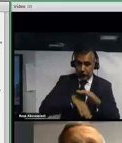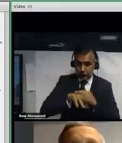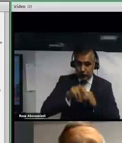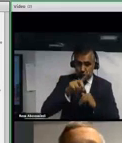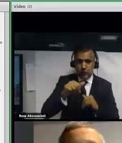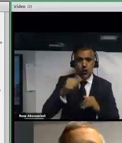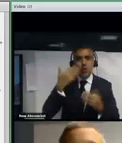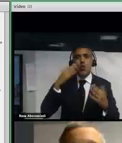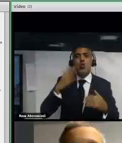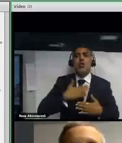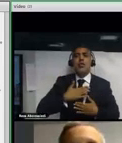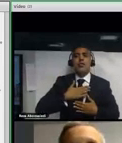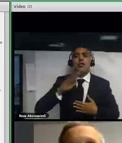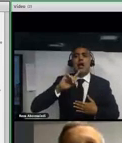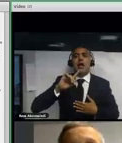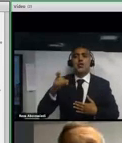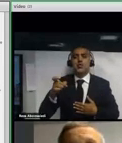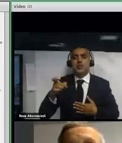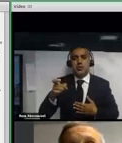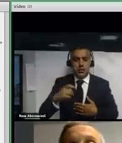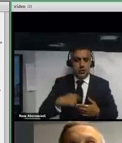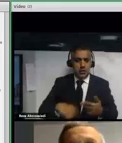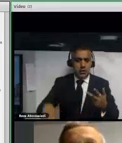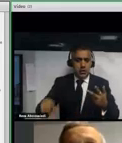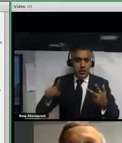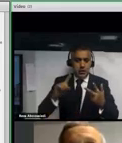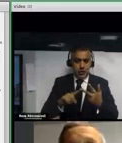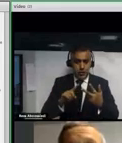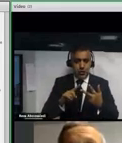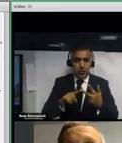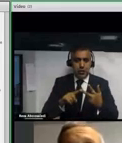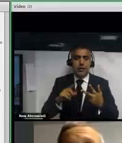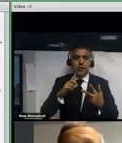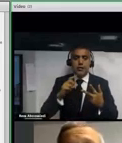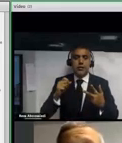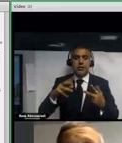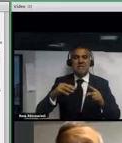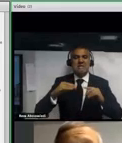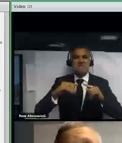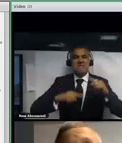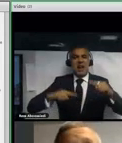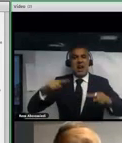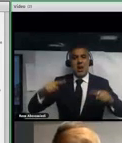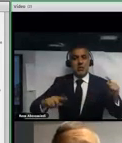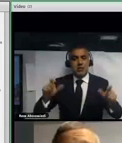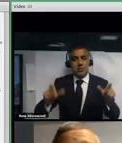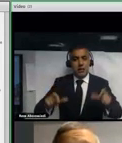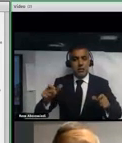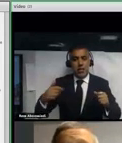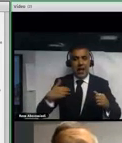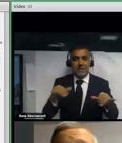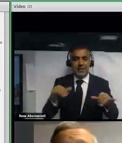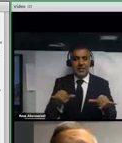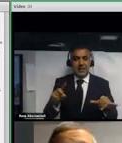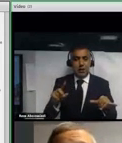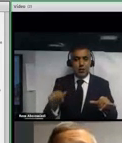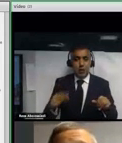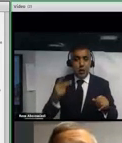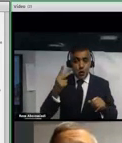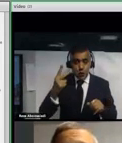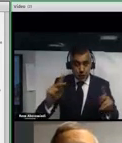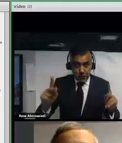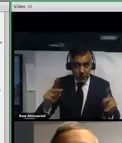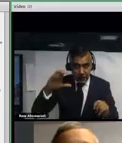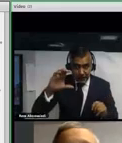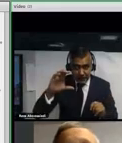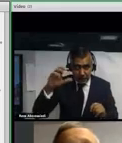know what their diagnosis is. Third, there's a great variance among people with the same diagnosis. 2 people with cerebral